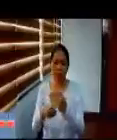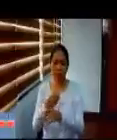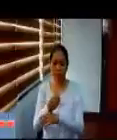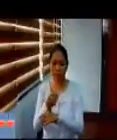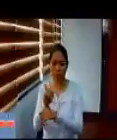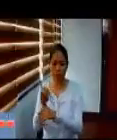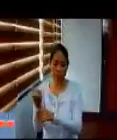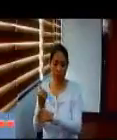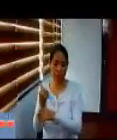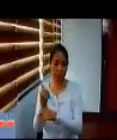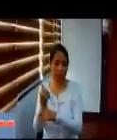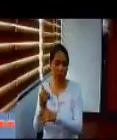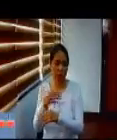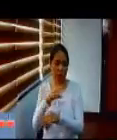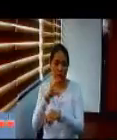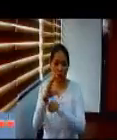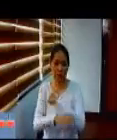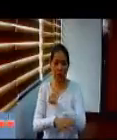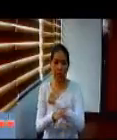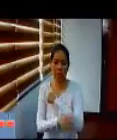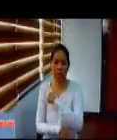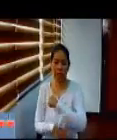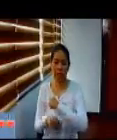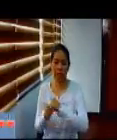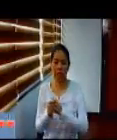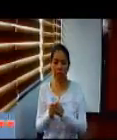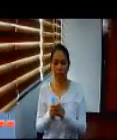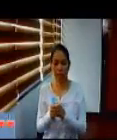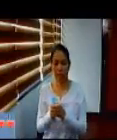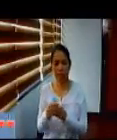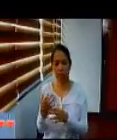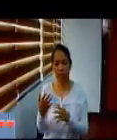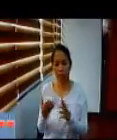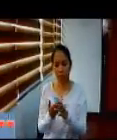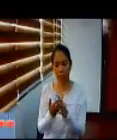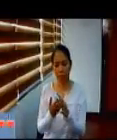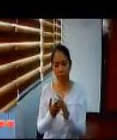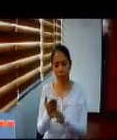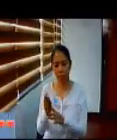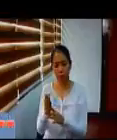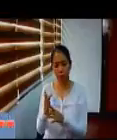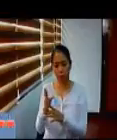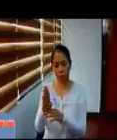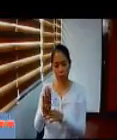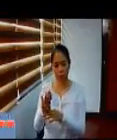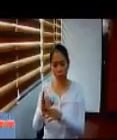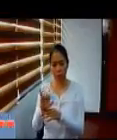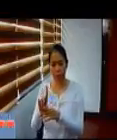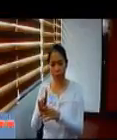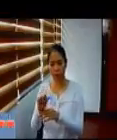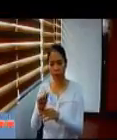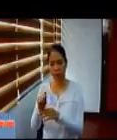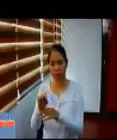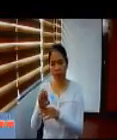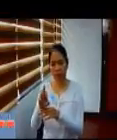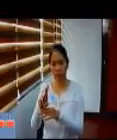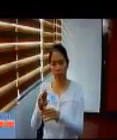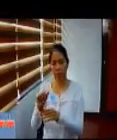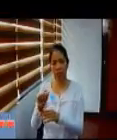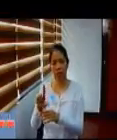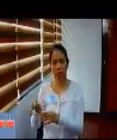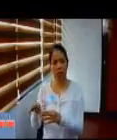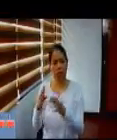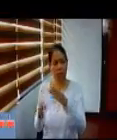negotiate with in the WTO and on a bilateral basis, that there is more distortions now in the